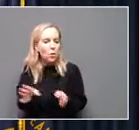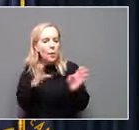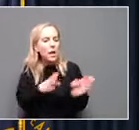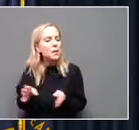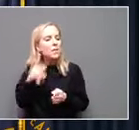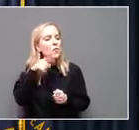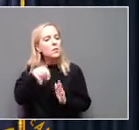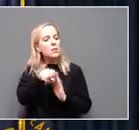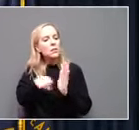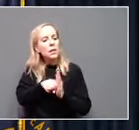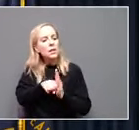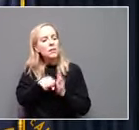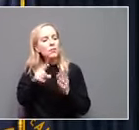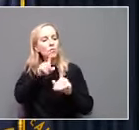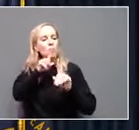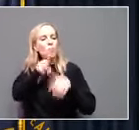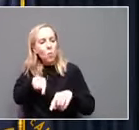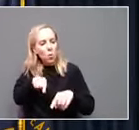reporting cases?